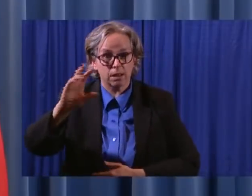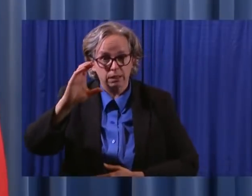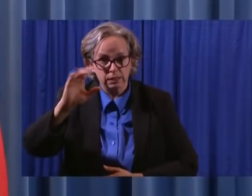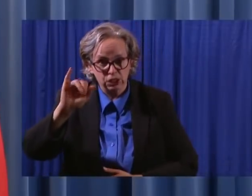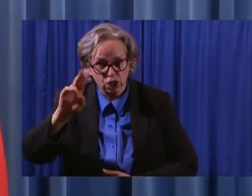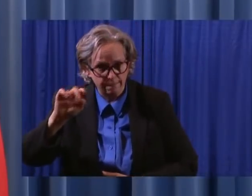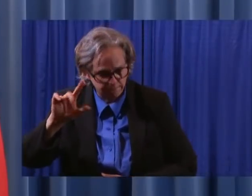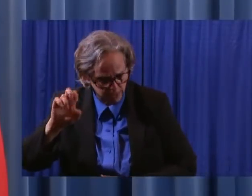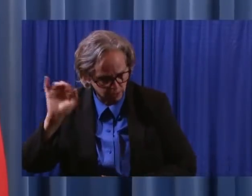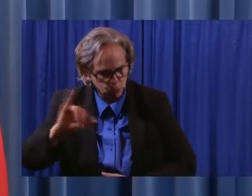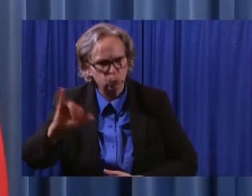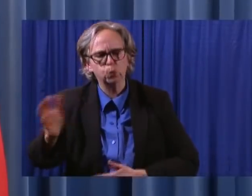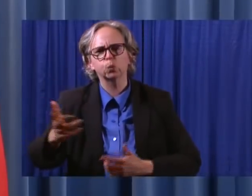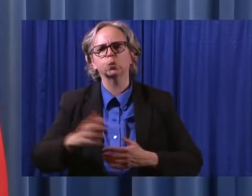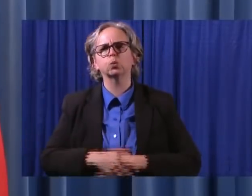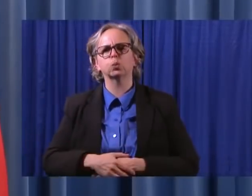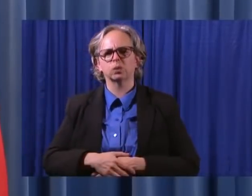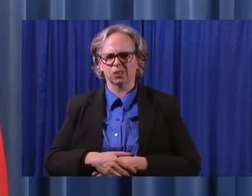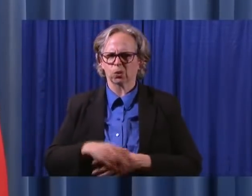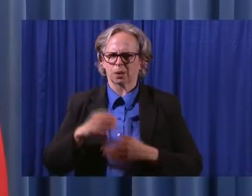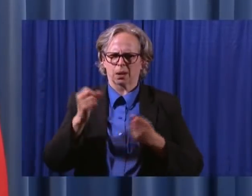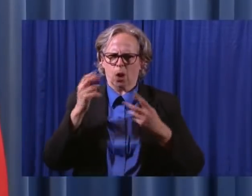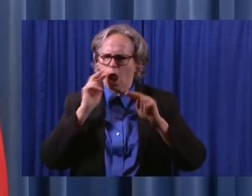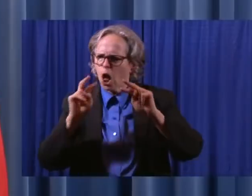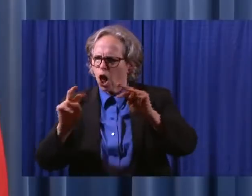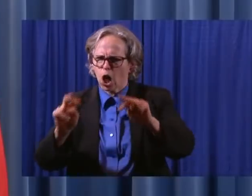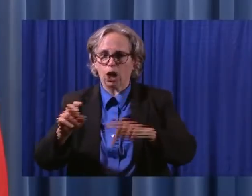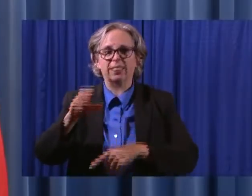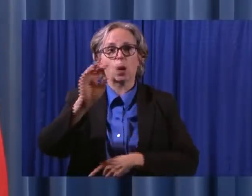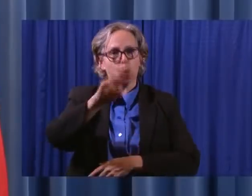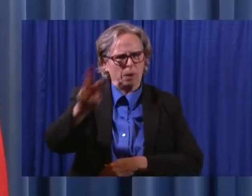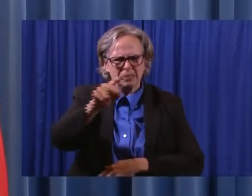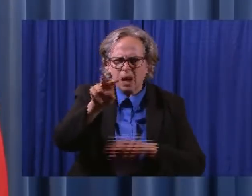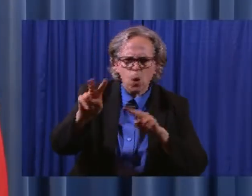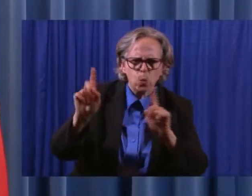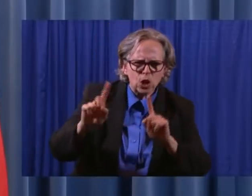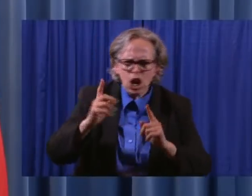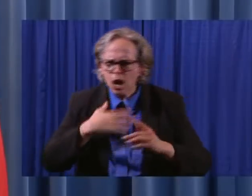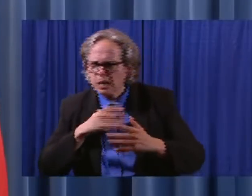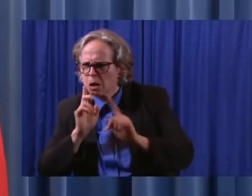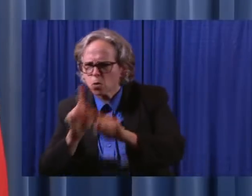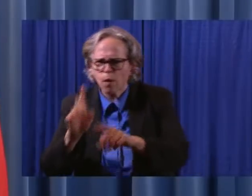so continue to check the coronavirus website at